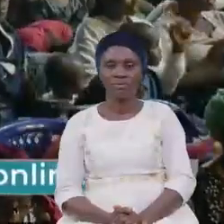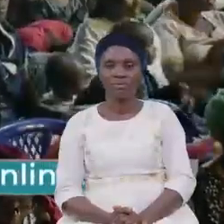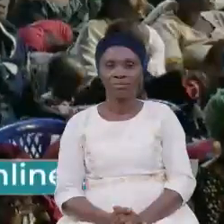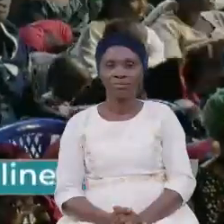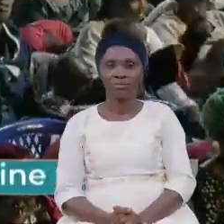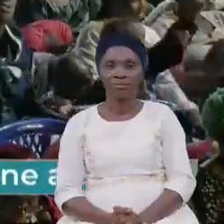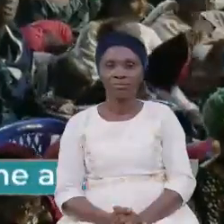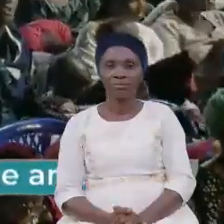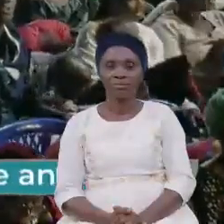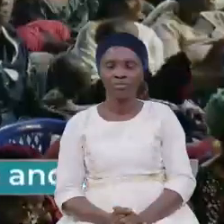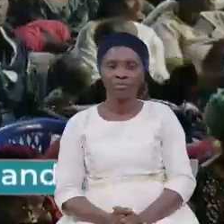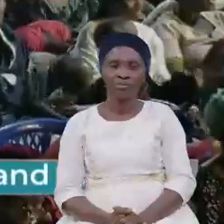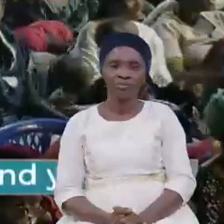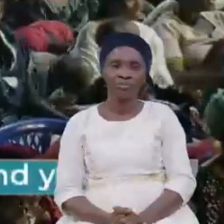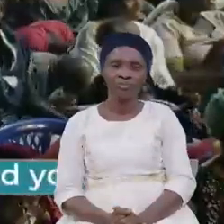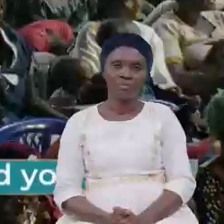Please go round.